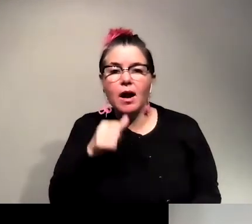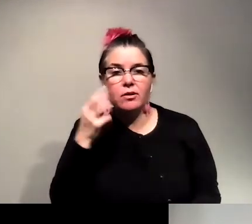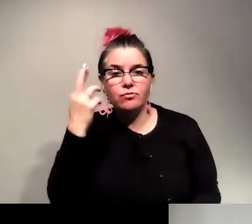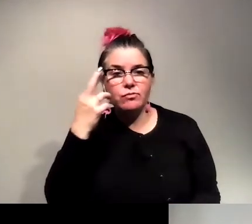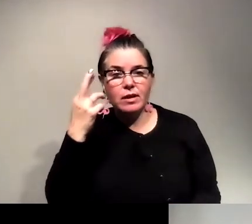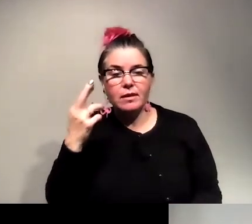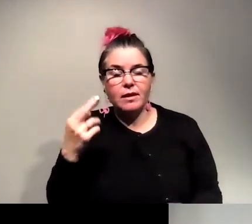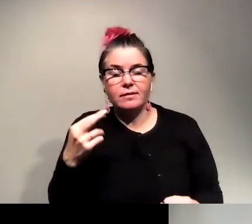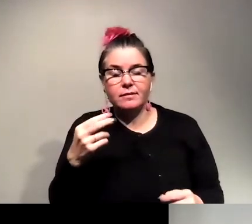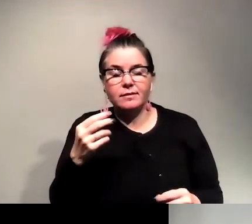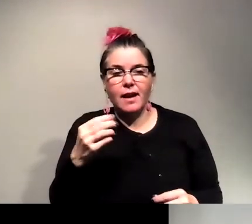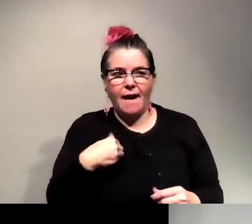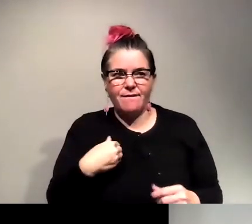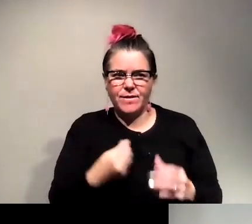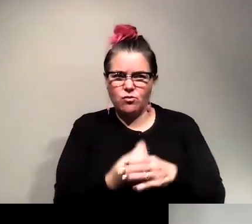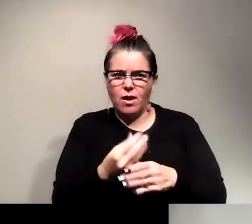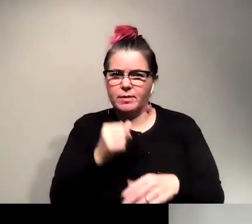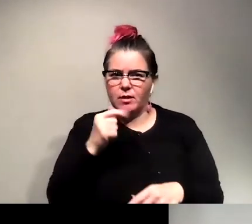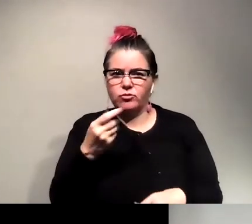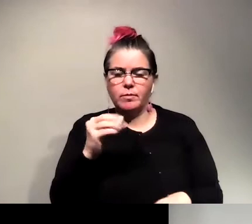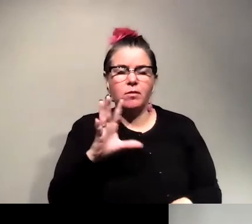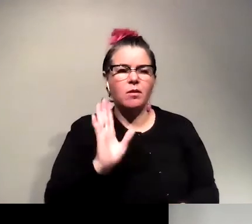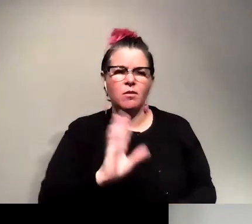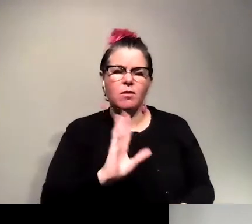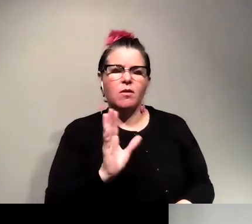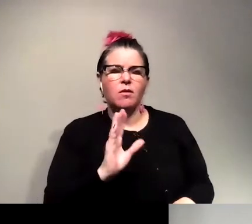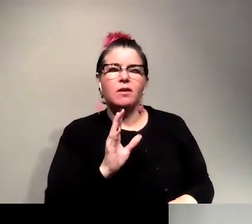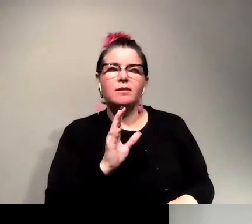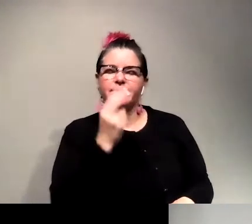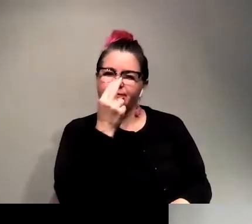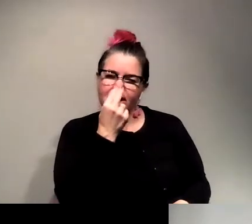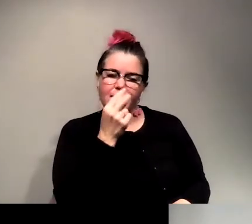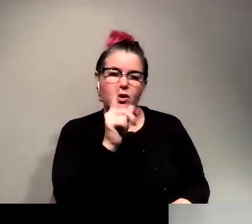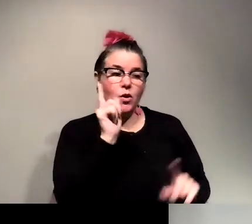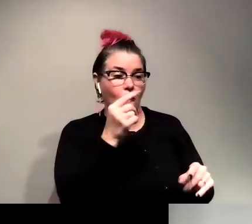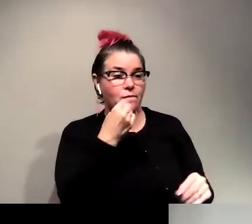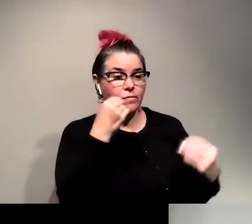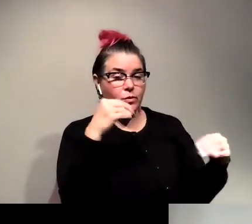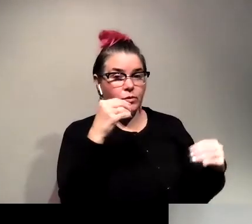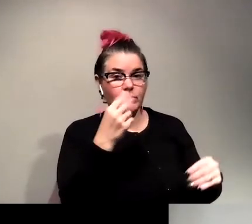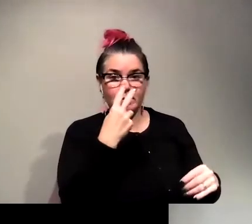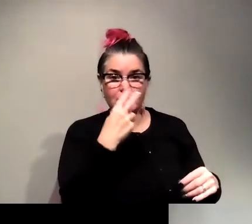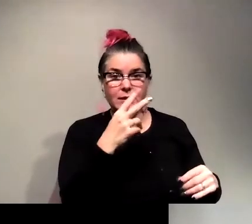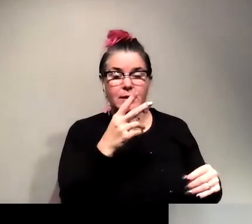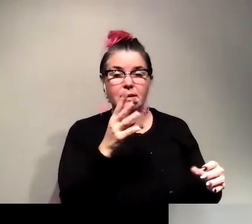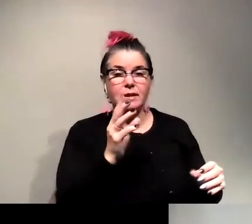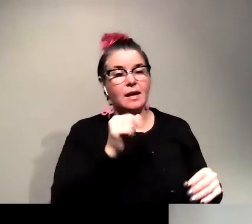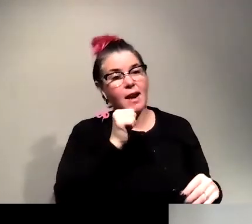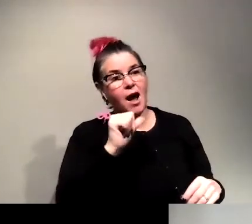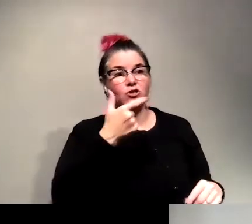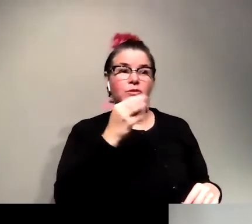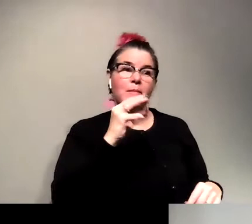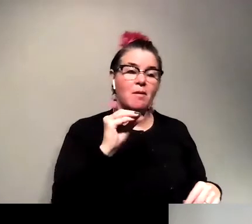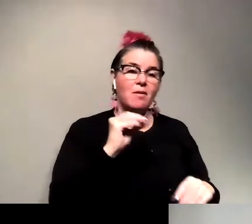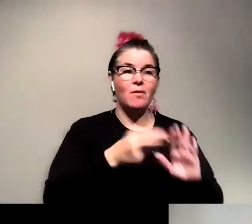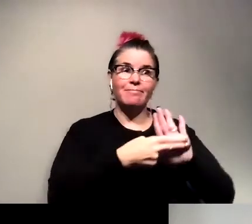to be honest. A lot of crops. So it's actually really funny when you go to the grocery store and you see all these boxes like non-GMO. And